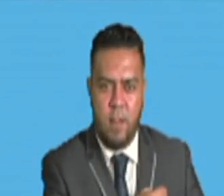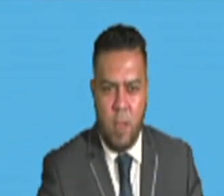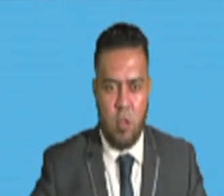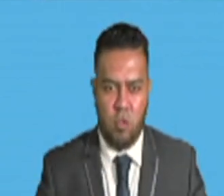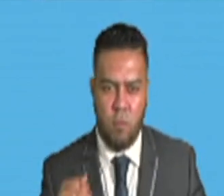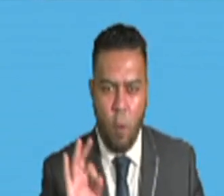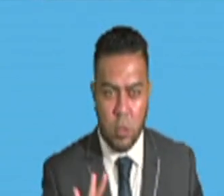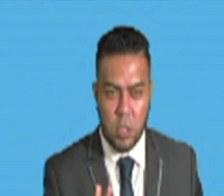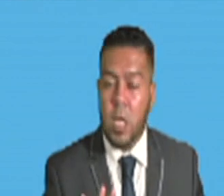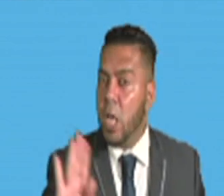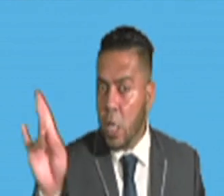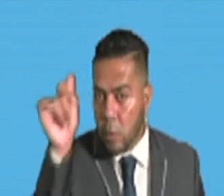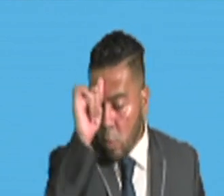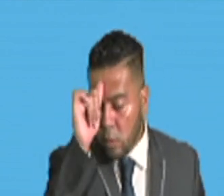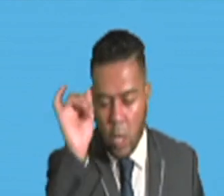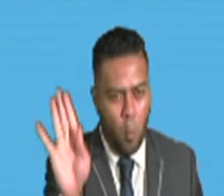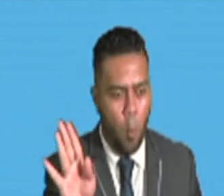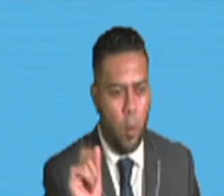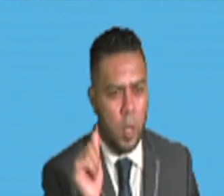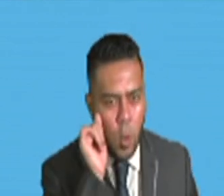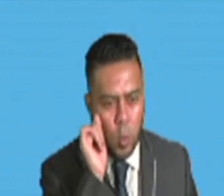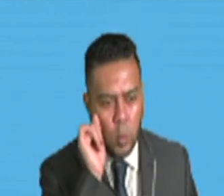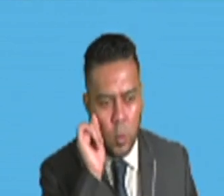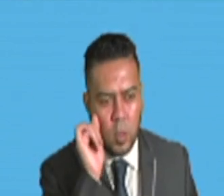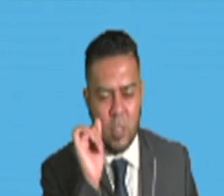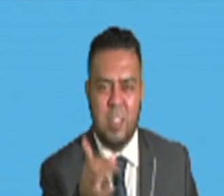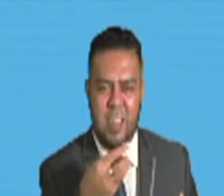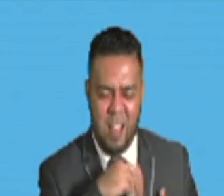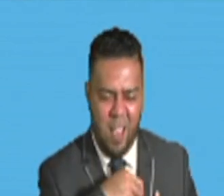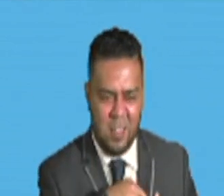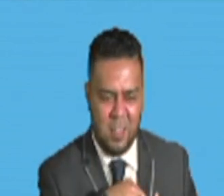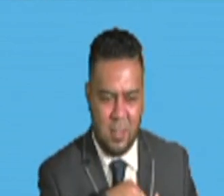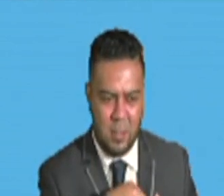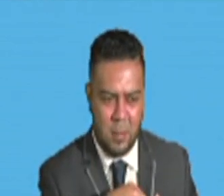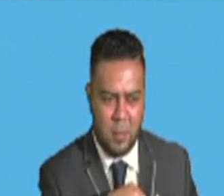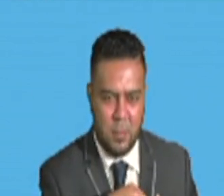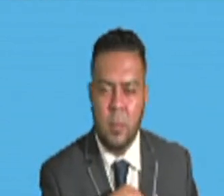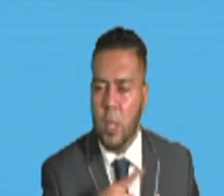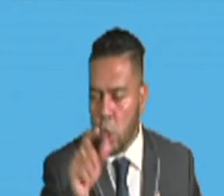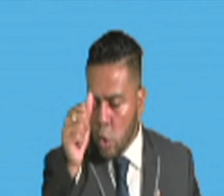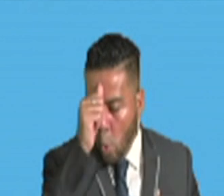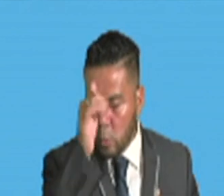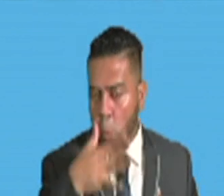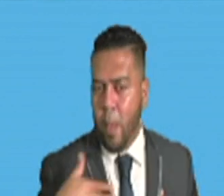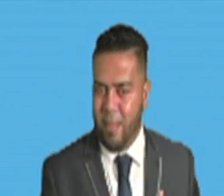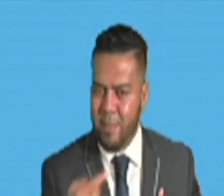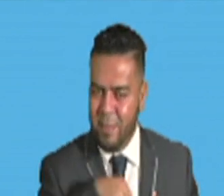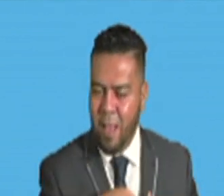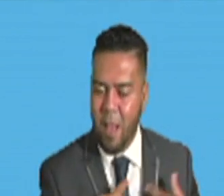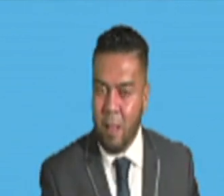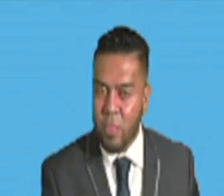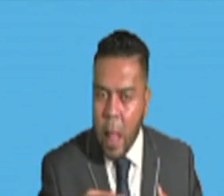when the matter is sub judice or not. He knows that in his heart. The Honourable Leader of Opposition does know